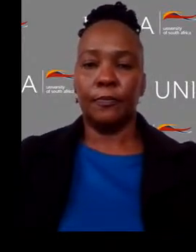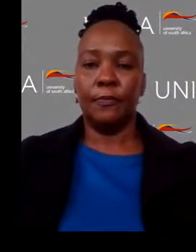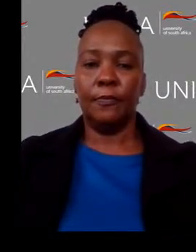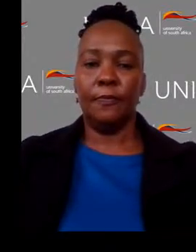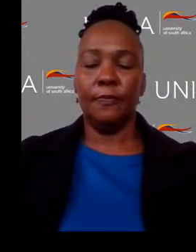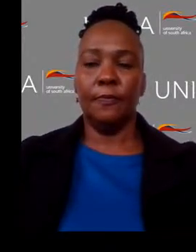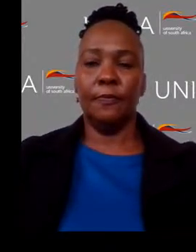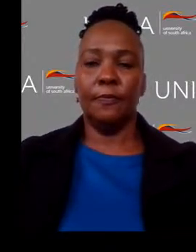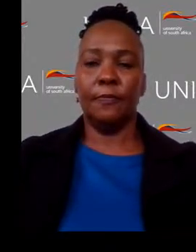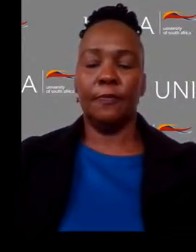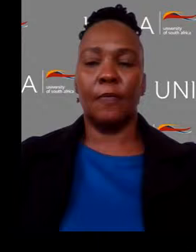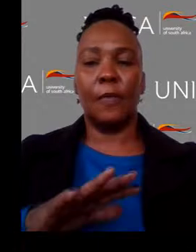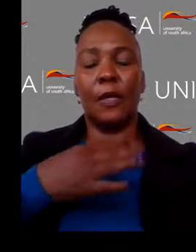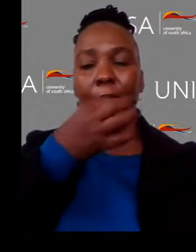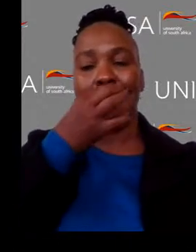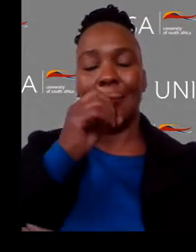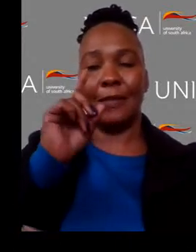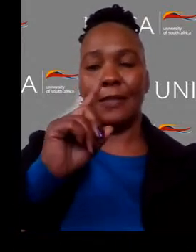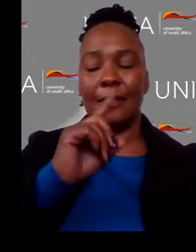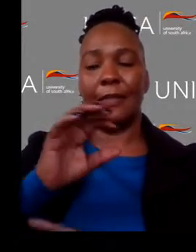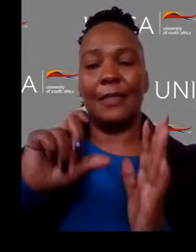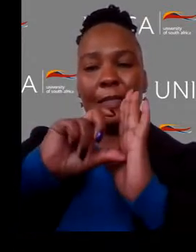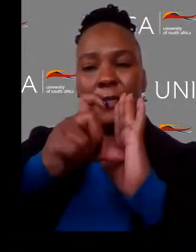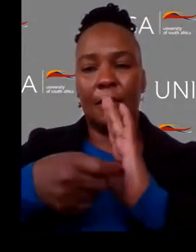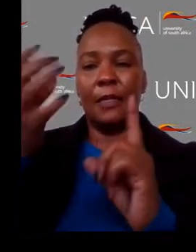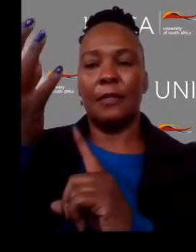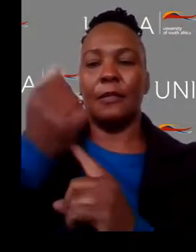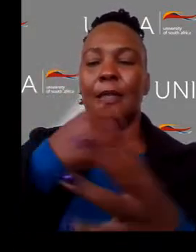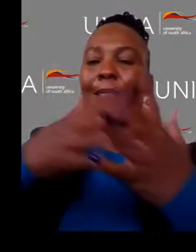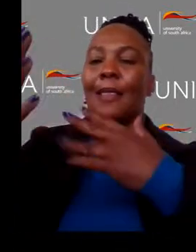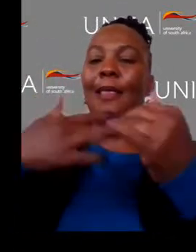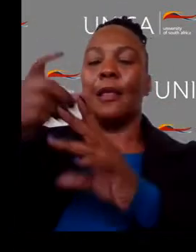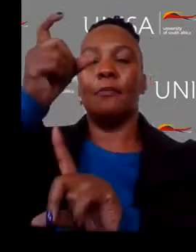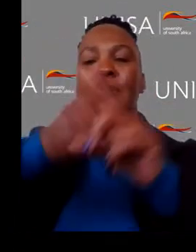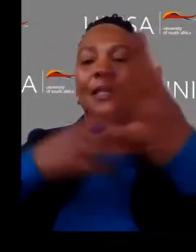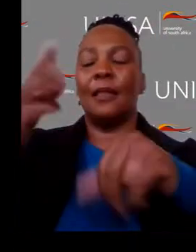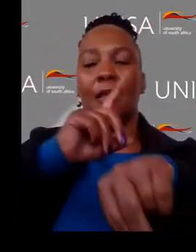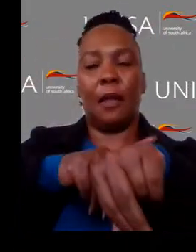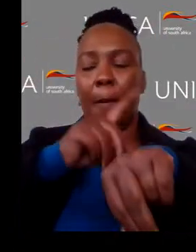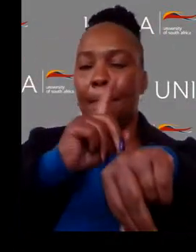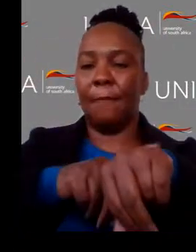let me emphasize that disability can be acquired by anyone, anytime.